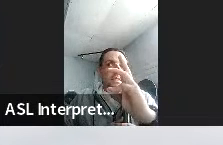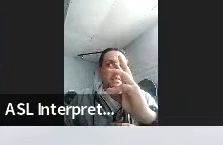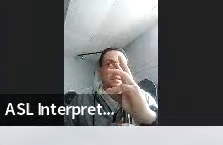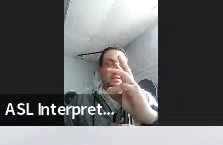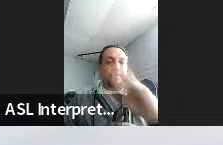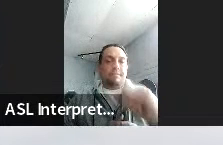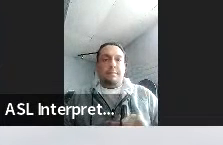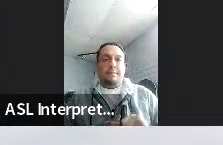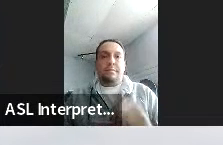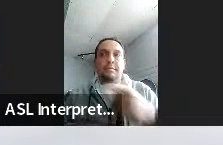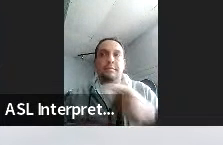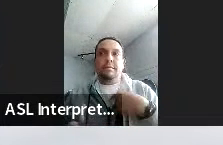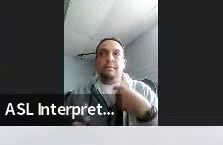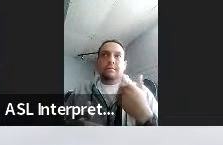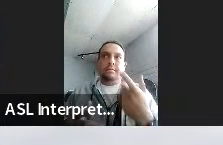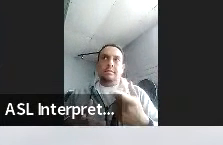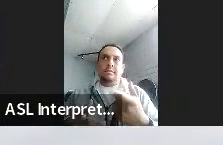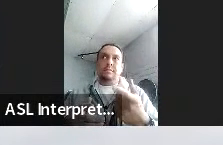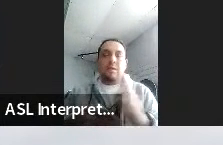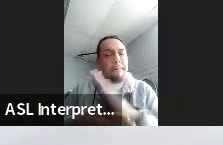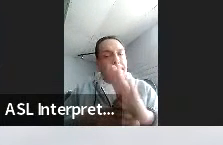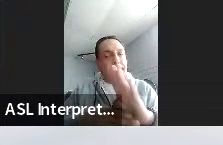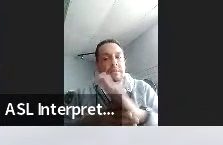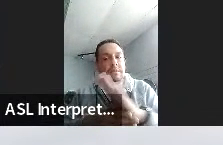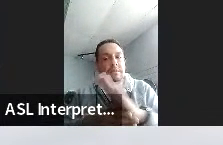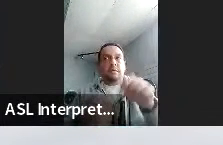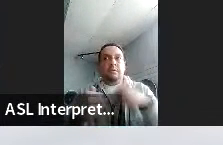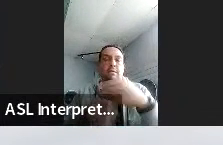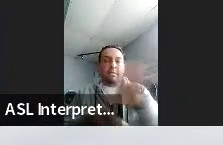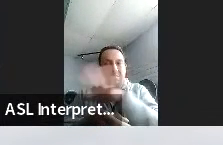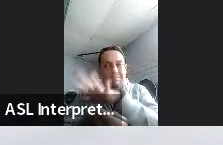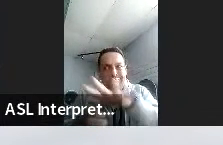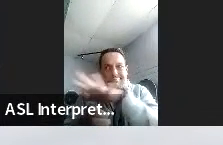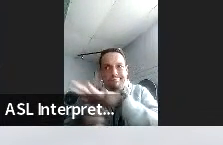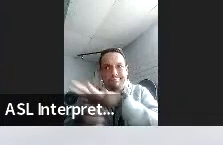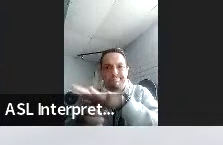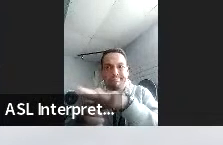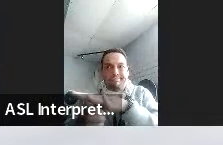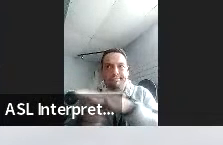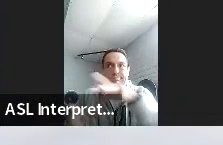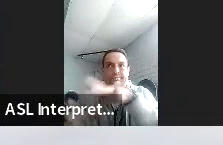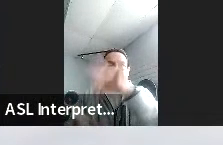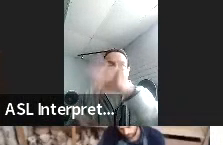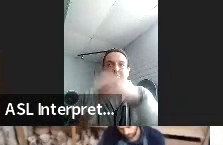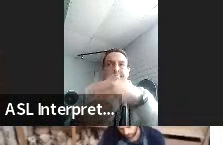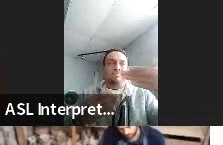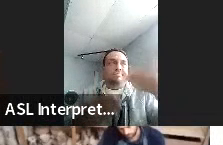getting in the way of businesses being able to locate in a particular area. Next slide, please.